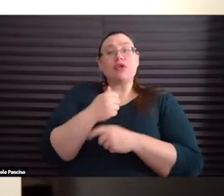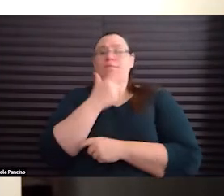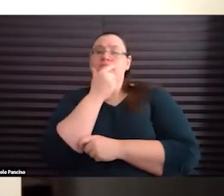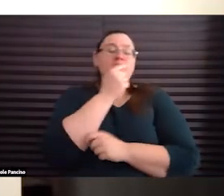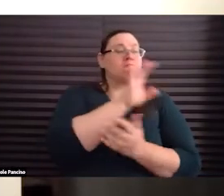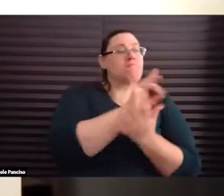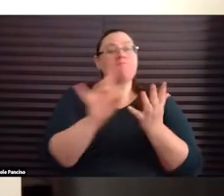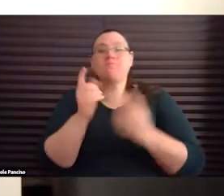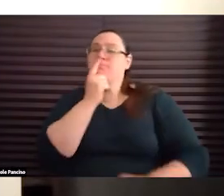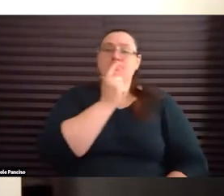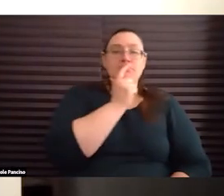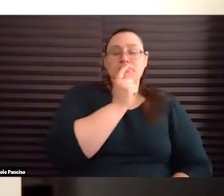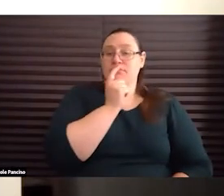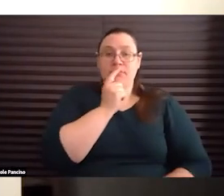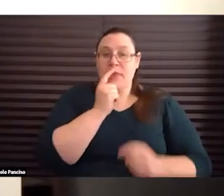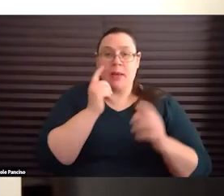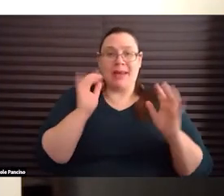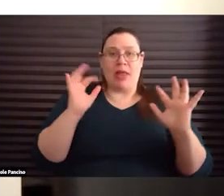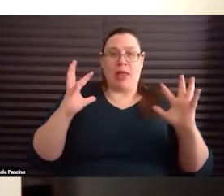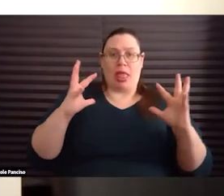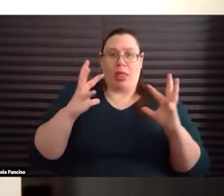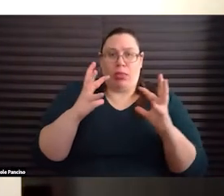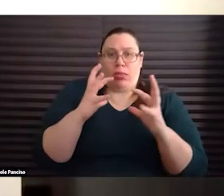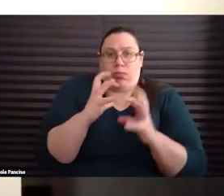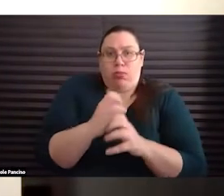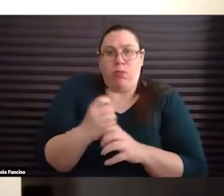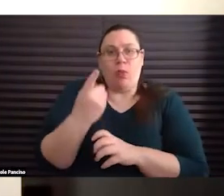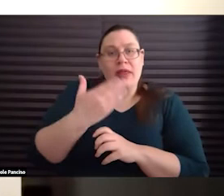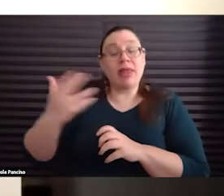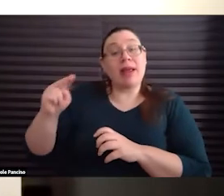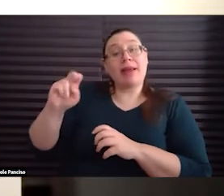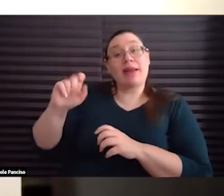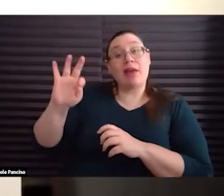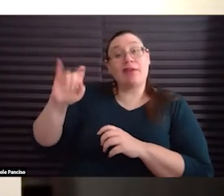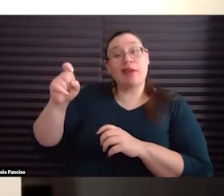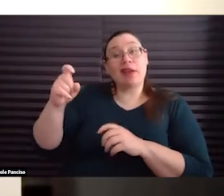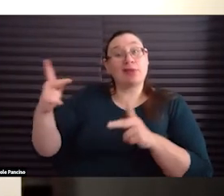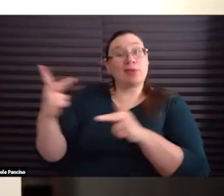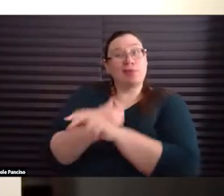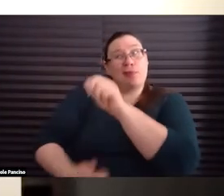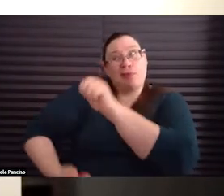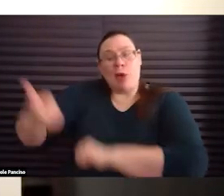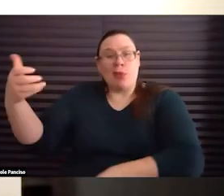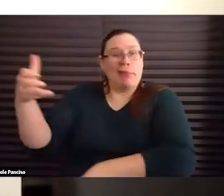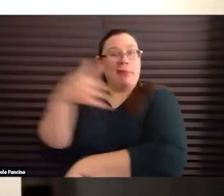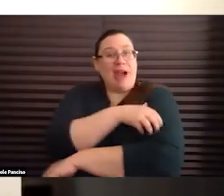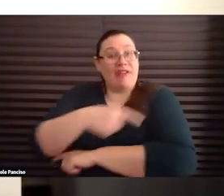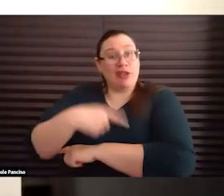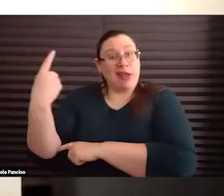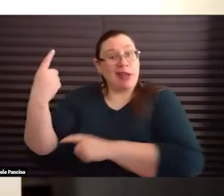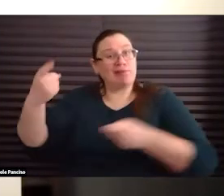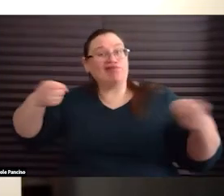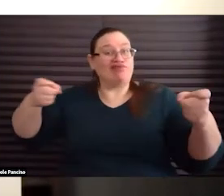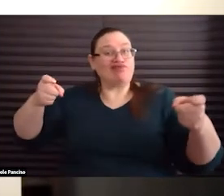exhibitors. That's all collapsing. And if Netflix, as the most powerful one today, controls the market,